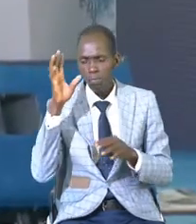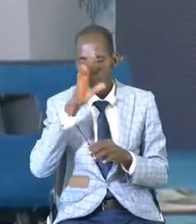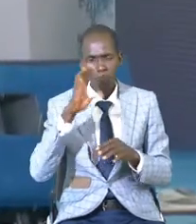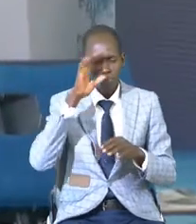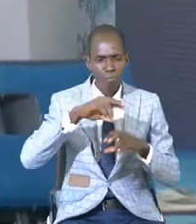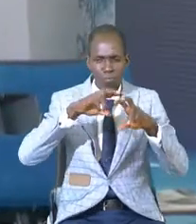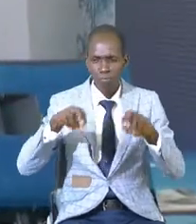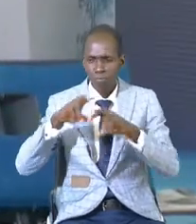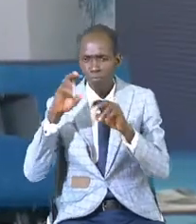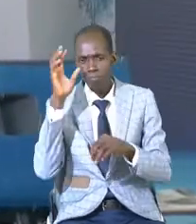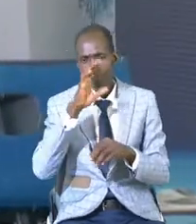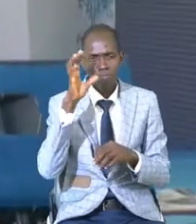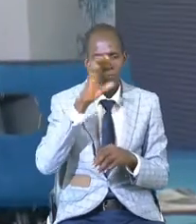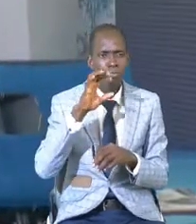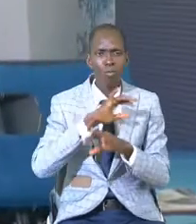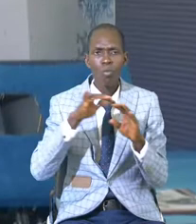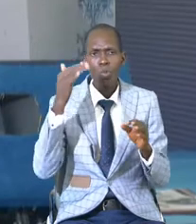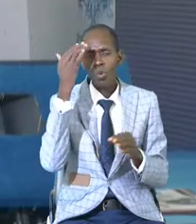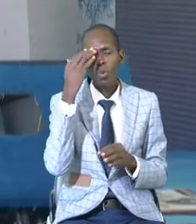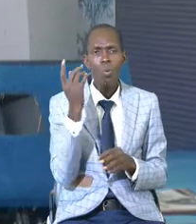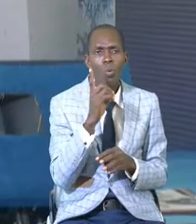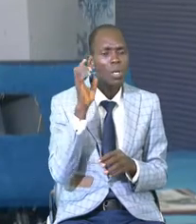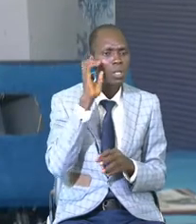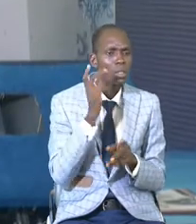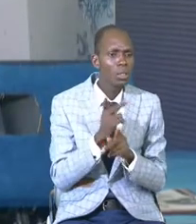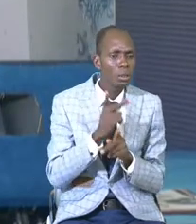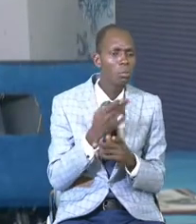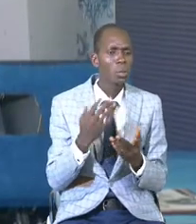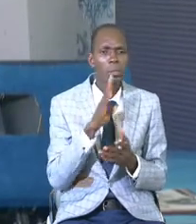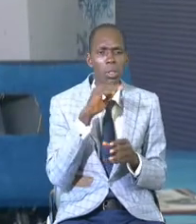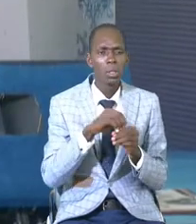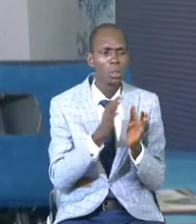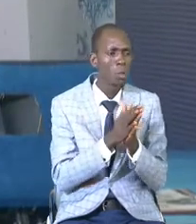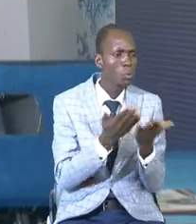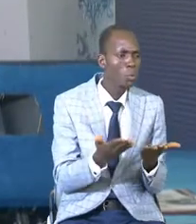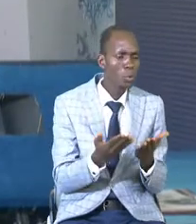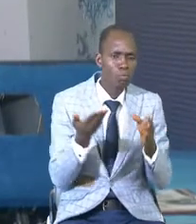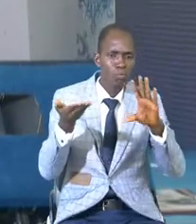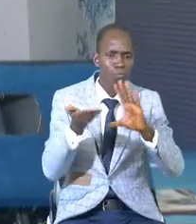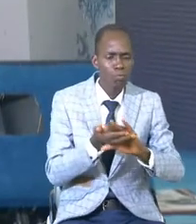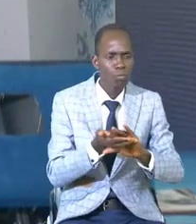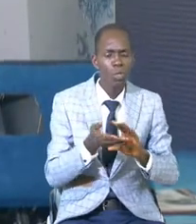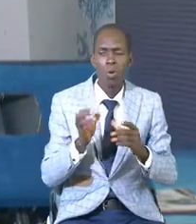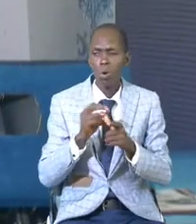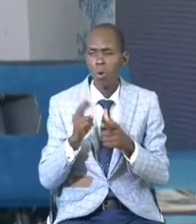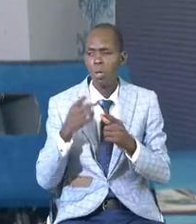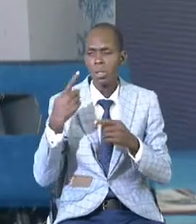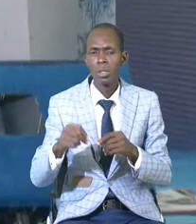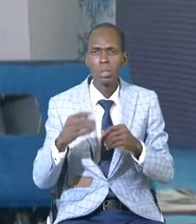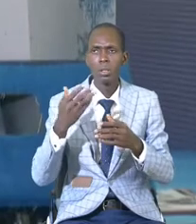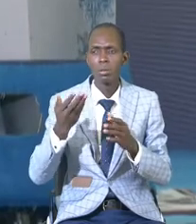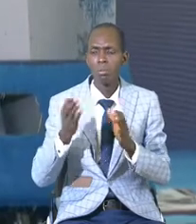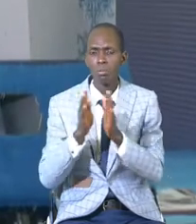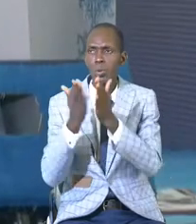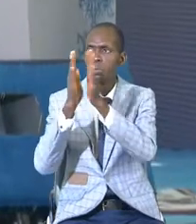searching. He doesn't know. Did I put it inside a book? Did I put it somewhere in a shelf? Did I forget it somewhere? He